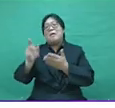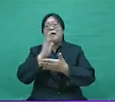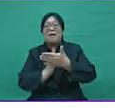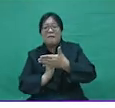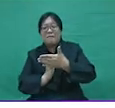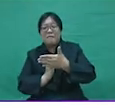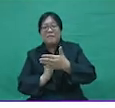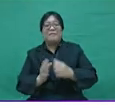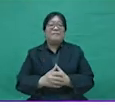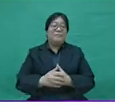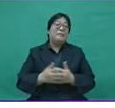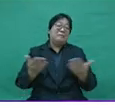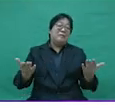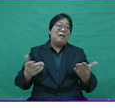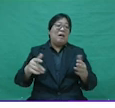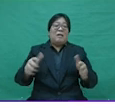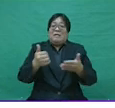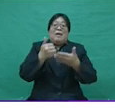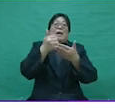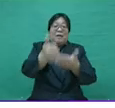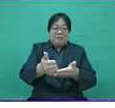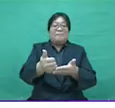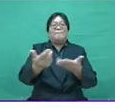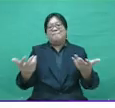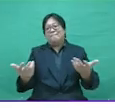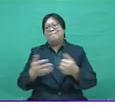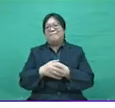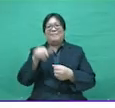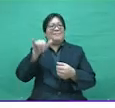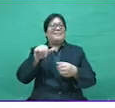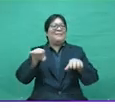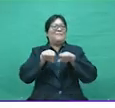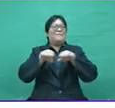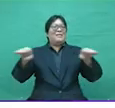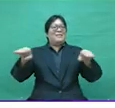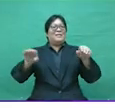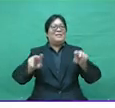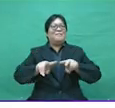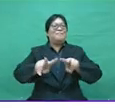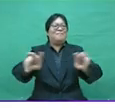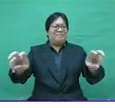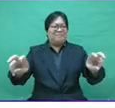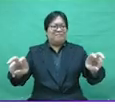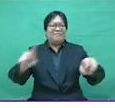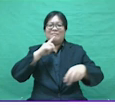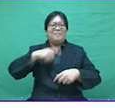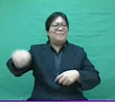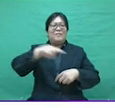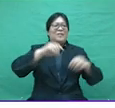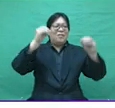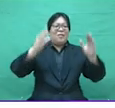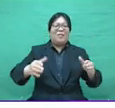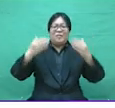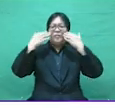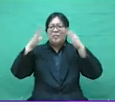part. And so to help to get through that phase of the pandemic where no one knew at the